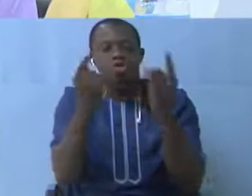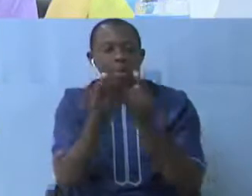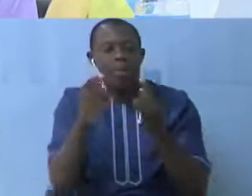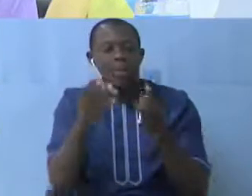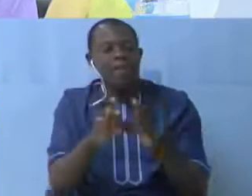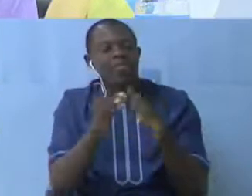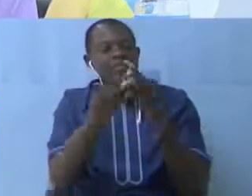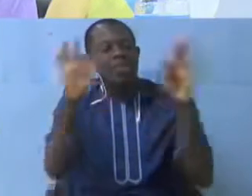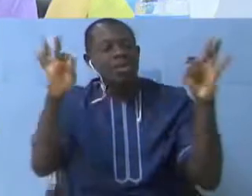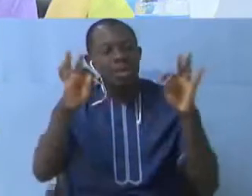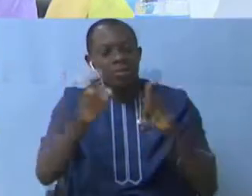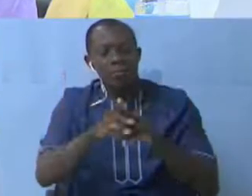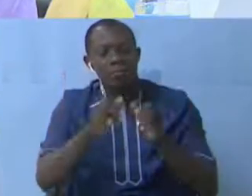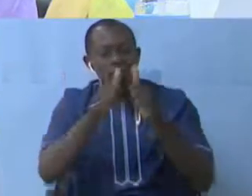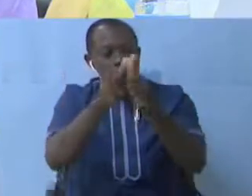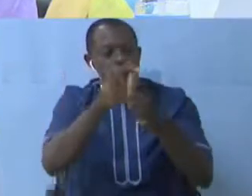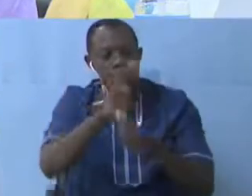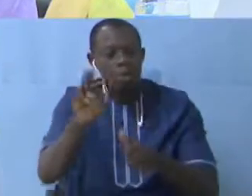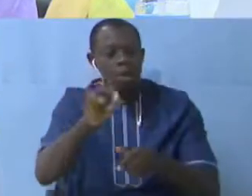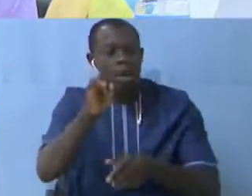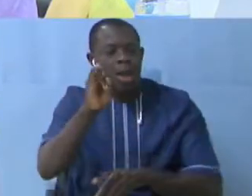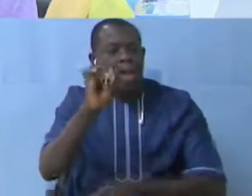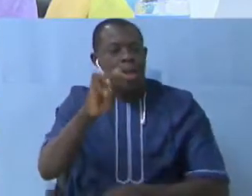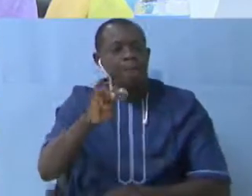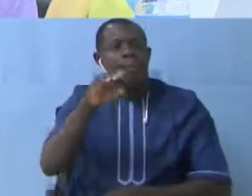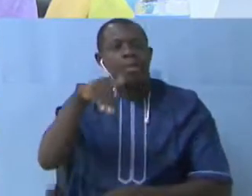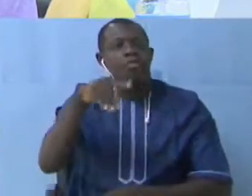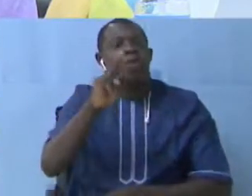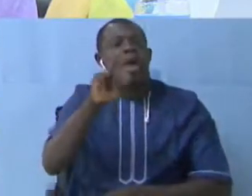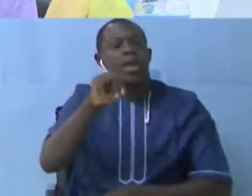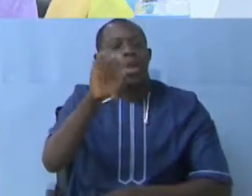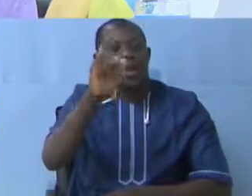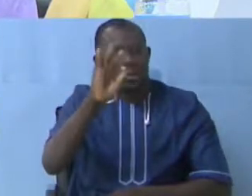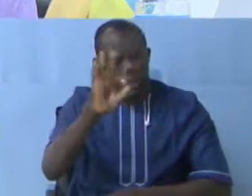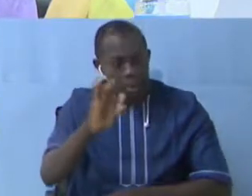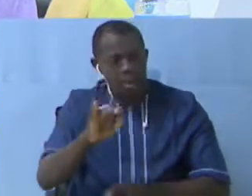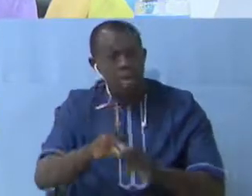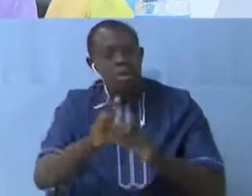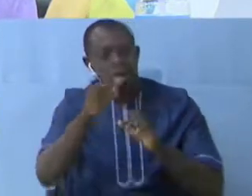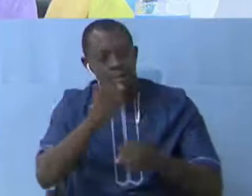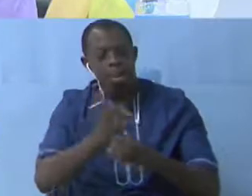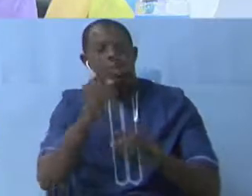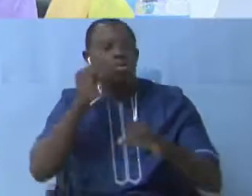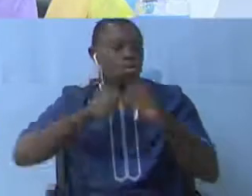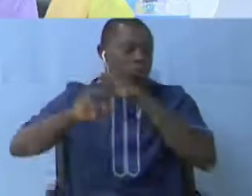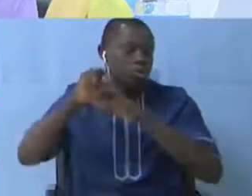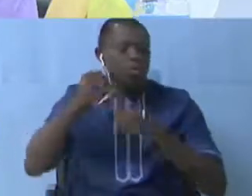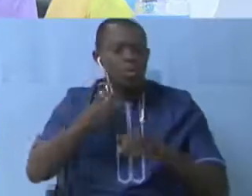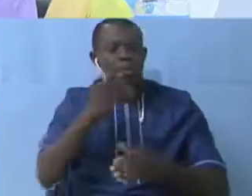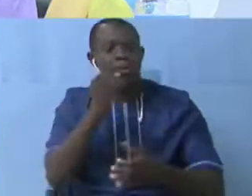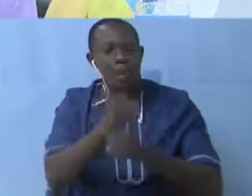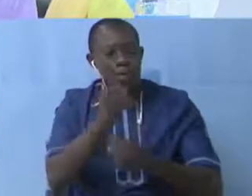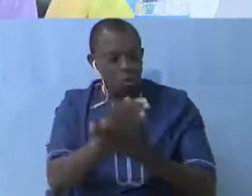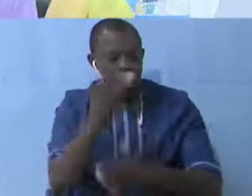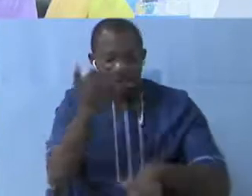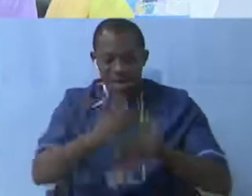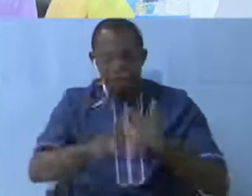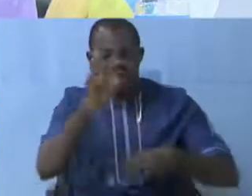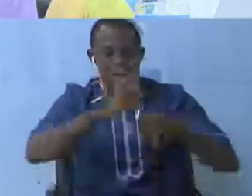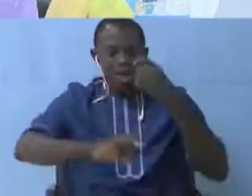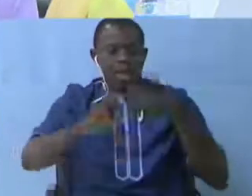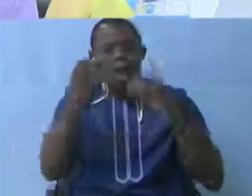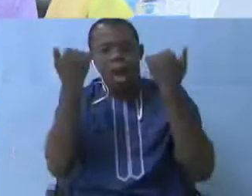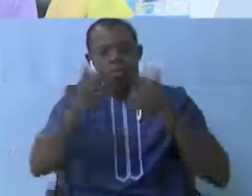de waaye dana nekk loo xam ne nii dana dëppoog suñu aada ñu gis ne tamit nag lii nga xam ne ni mooy def lu ñaaw dal di ci rëcc ba